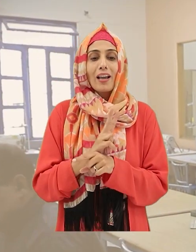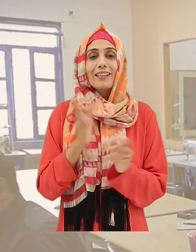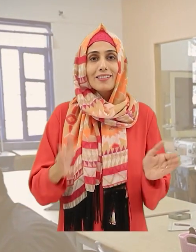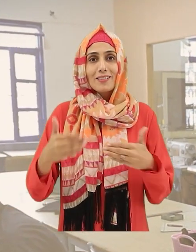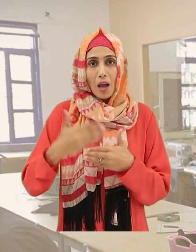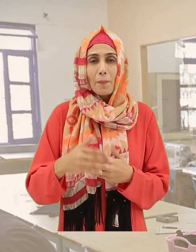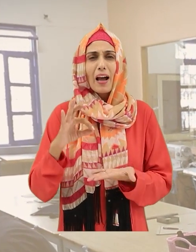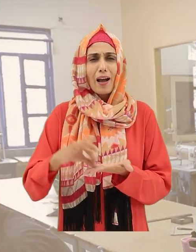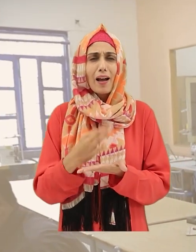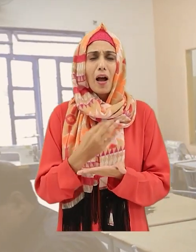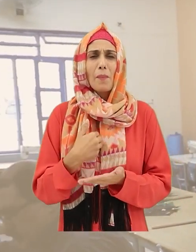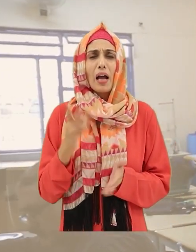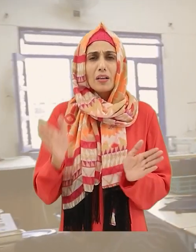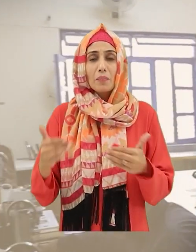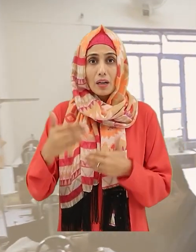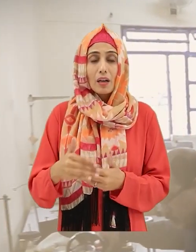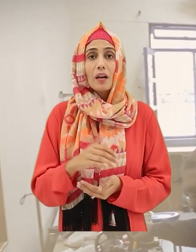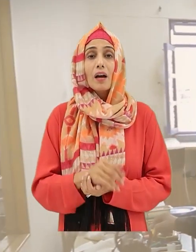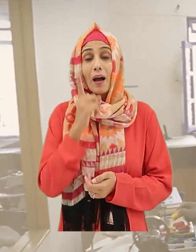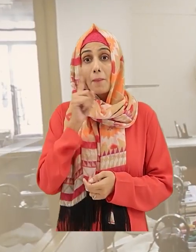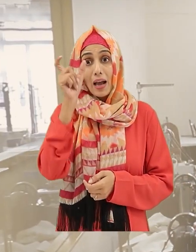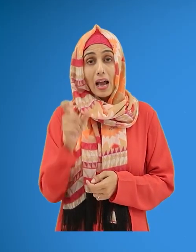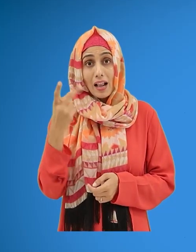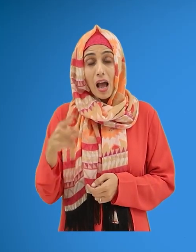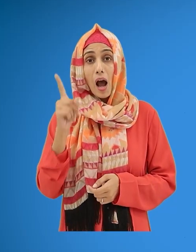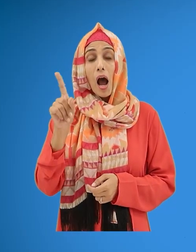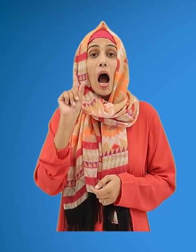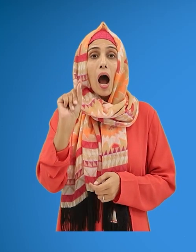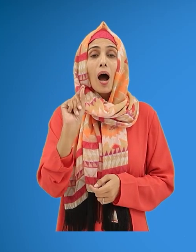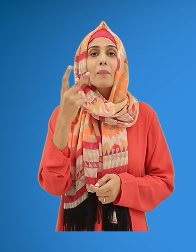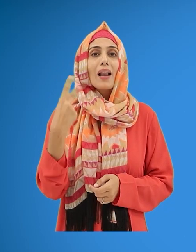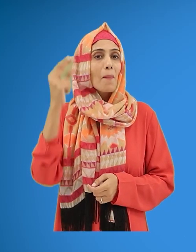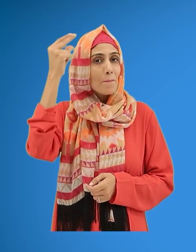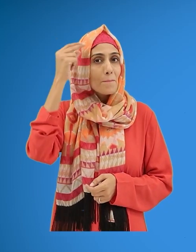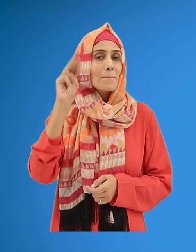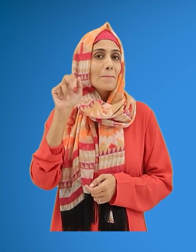some of the handicrafts that were made. The young woman who's managing that, her name is Maimuna.